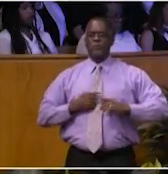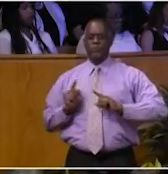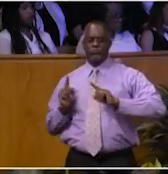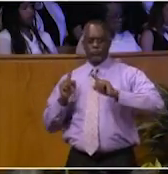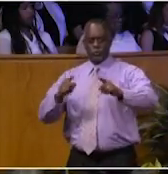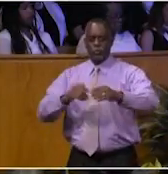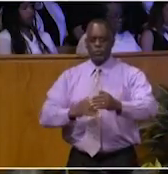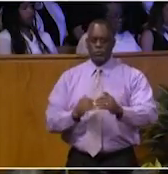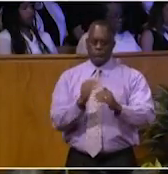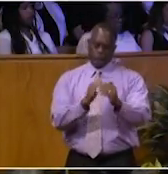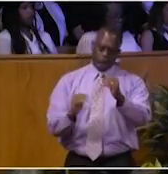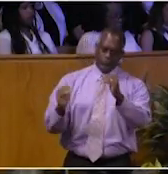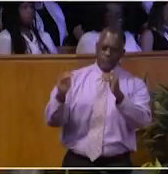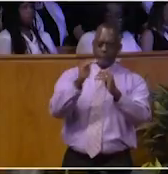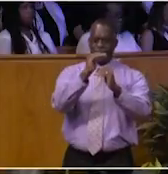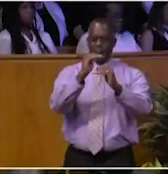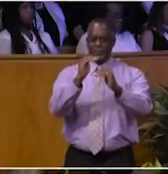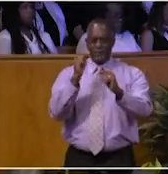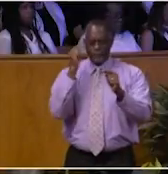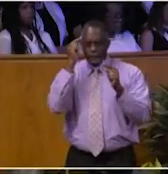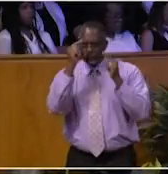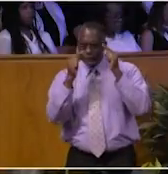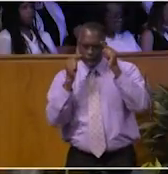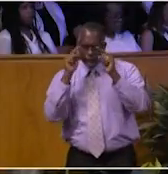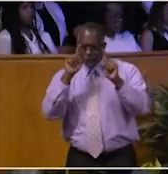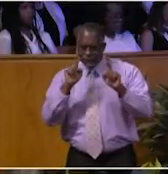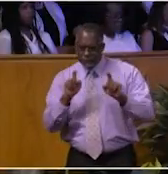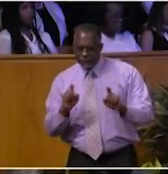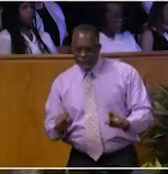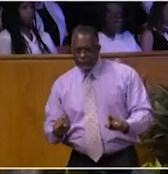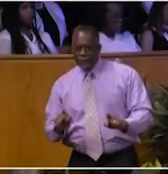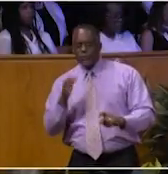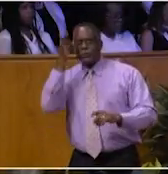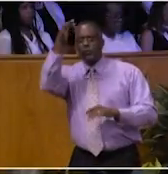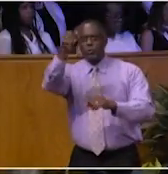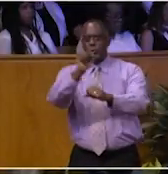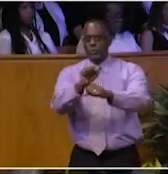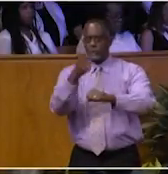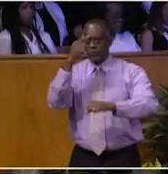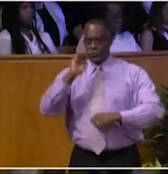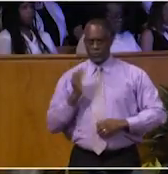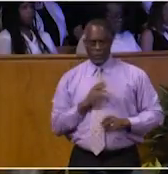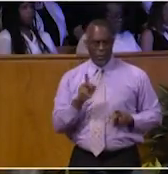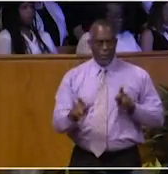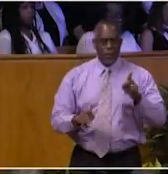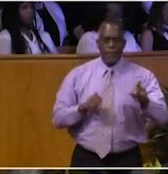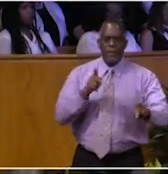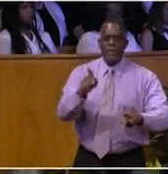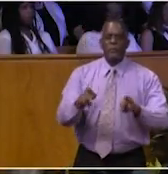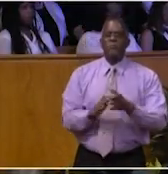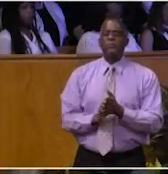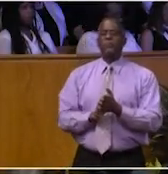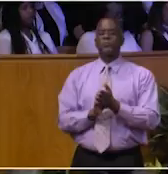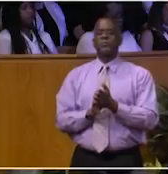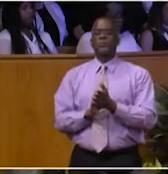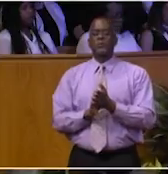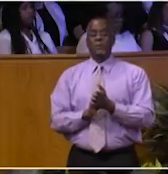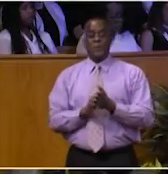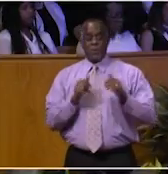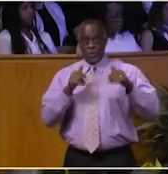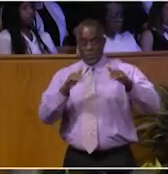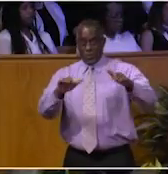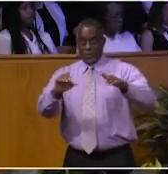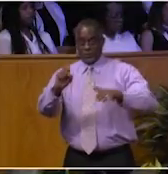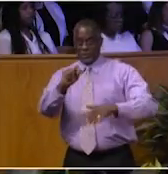level and to examine the critical work ahead. In his address at the conclusion of the Selma to Montgomery